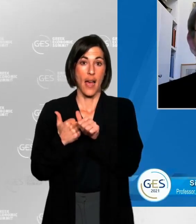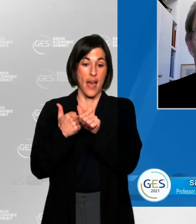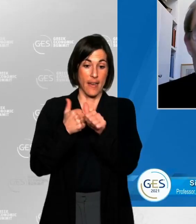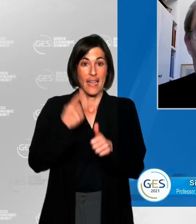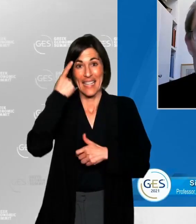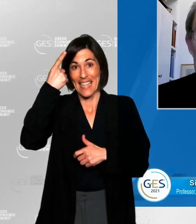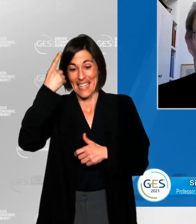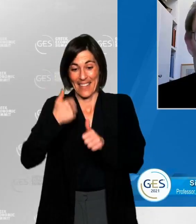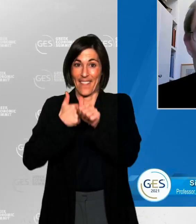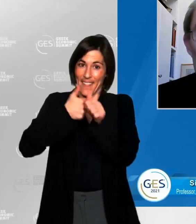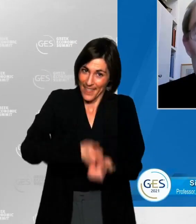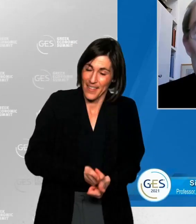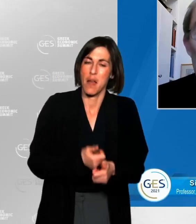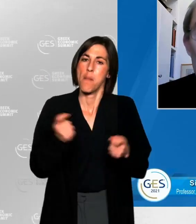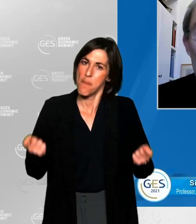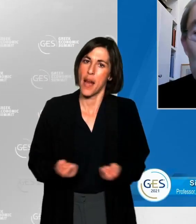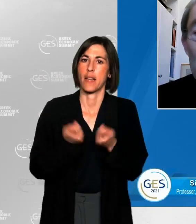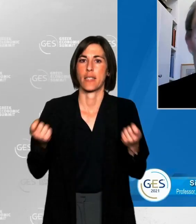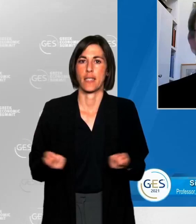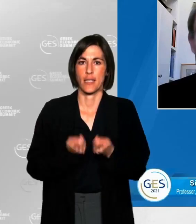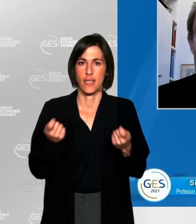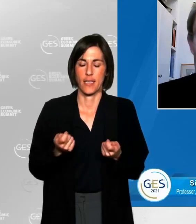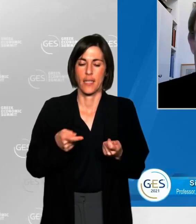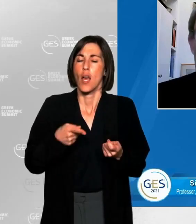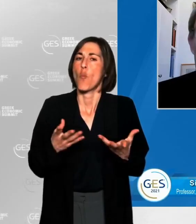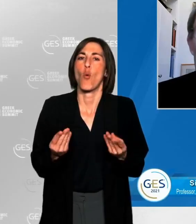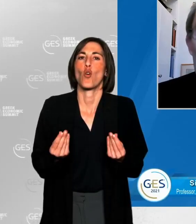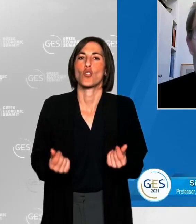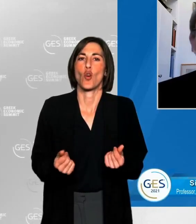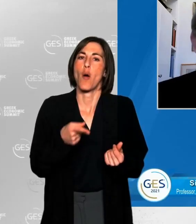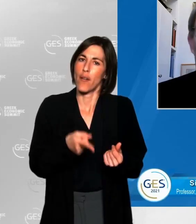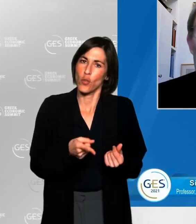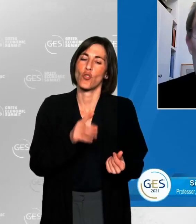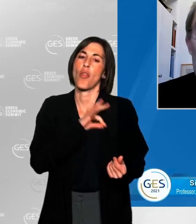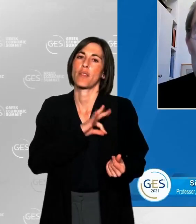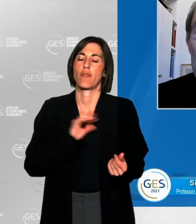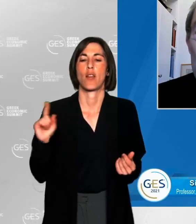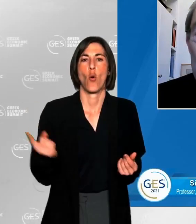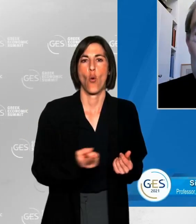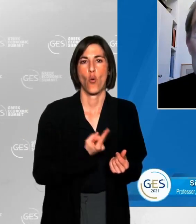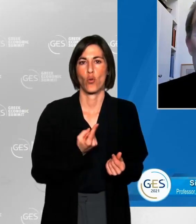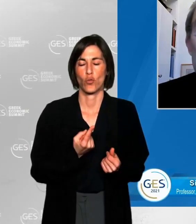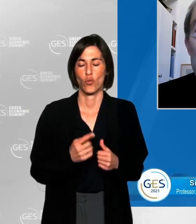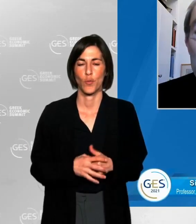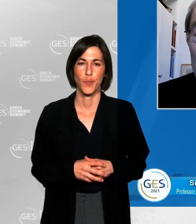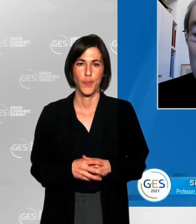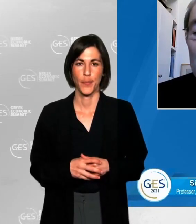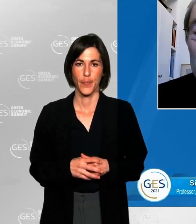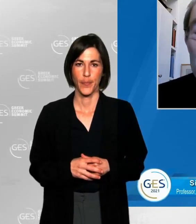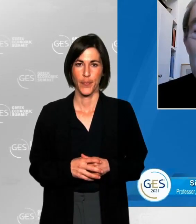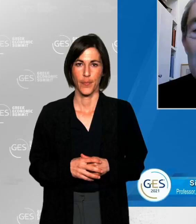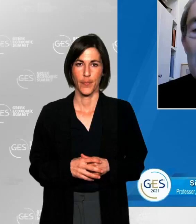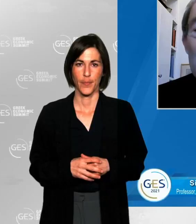is beneficial to everyone. Now, excuse me a